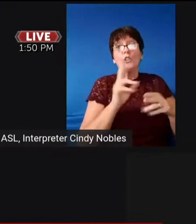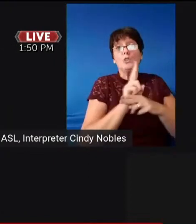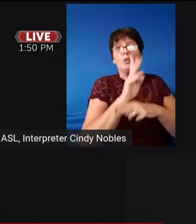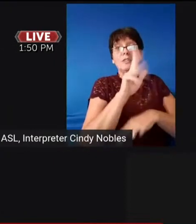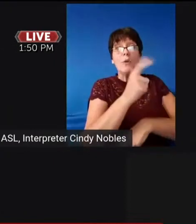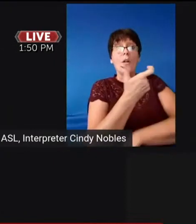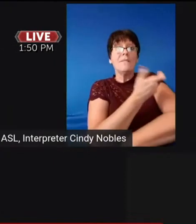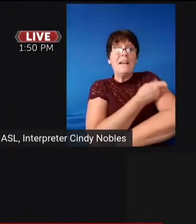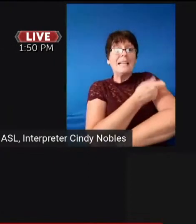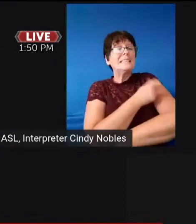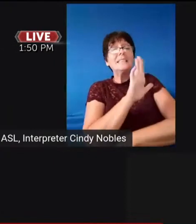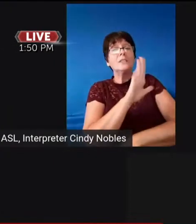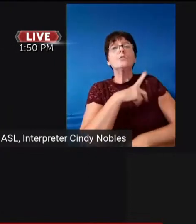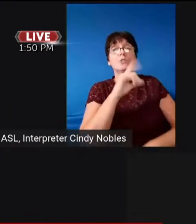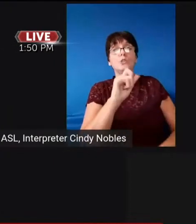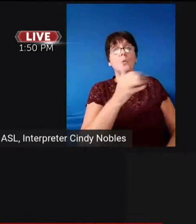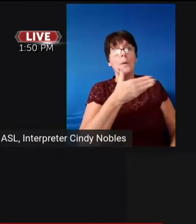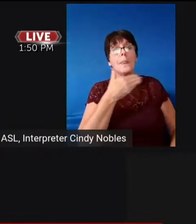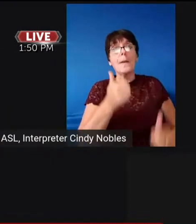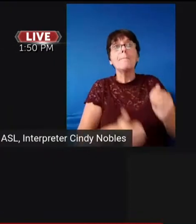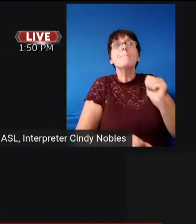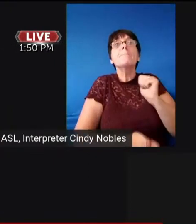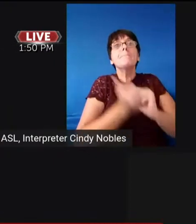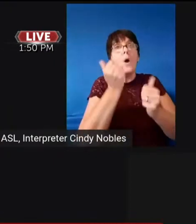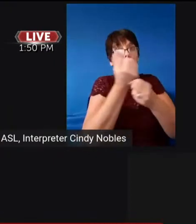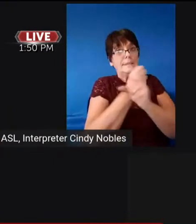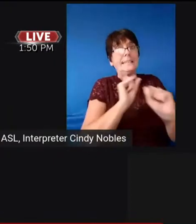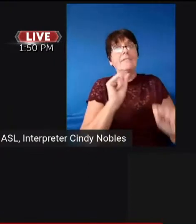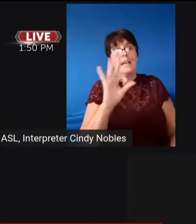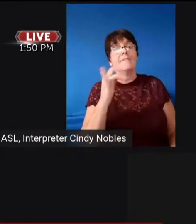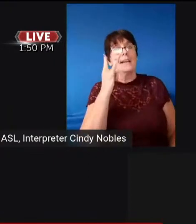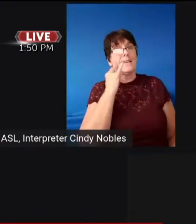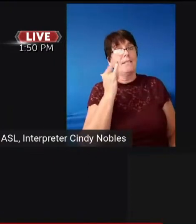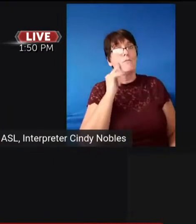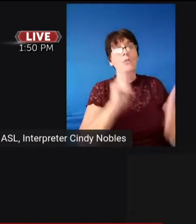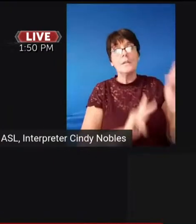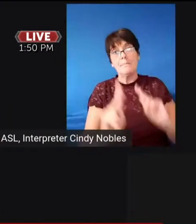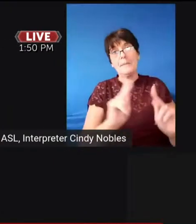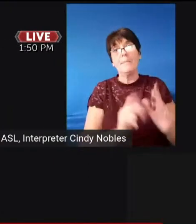that we do it with the utmost safety of Californians in mind.